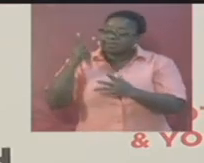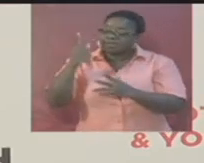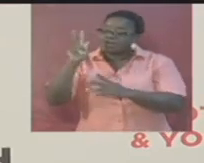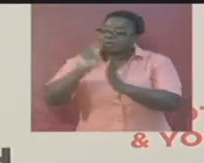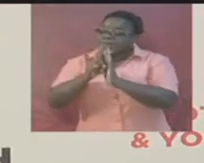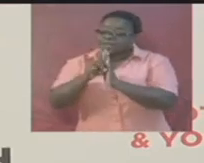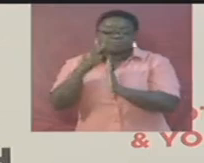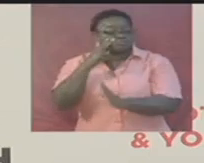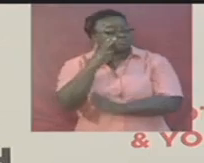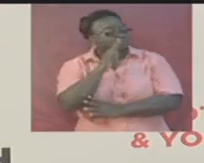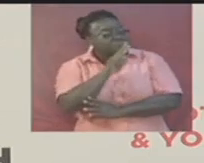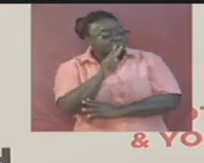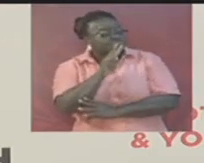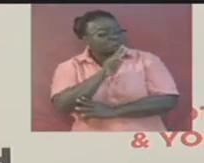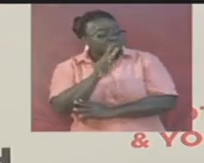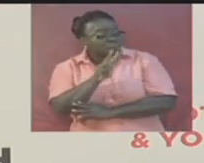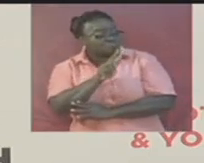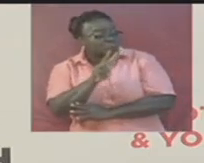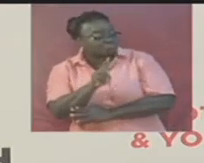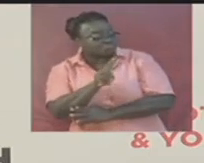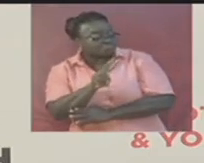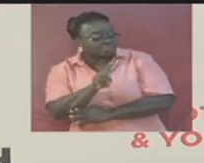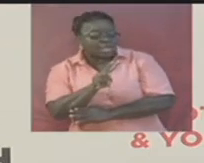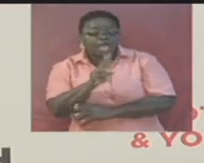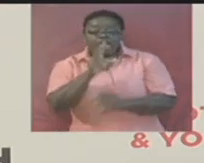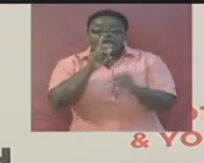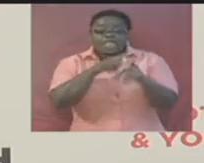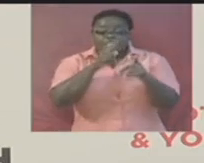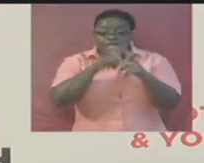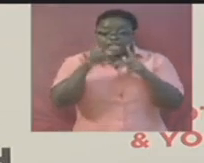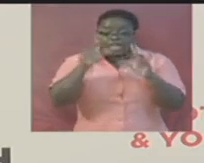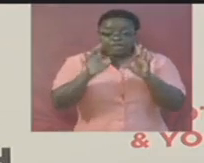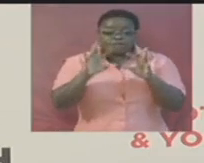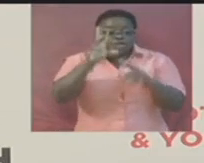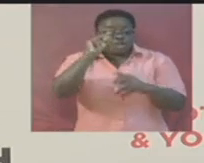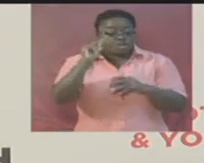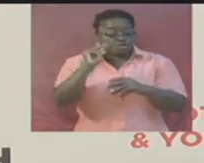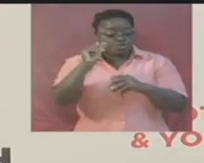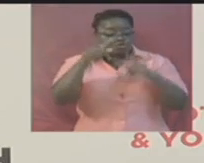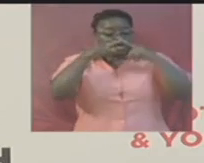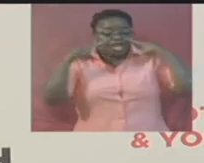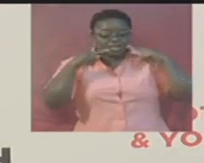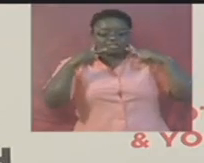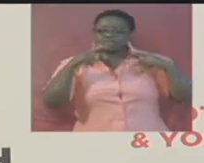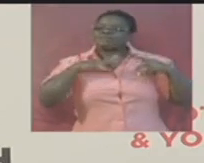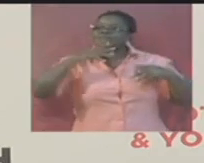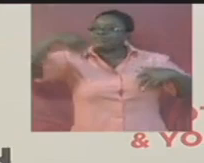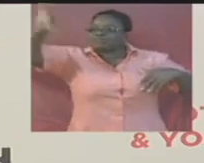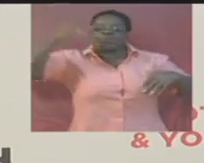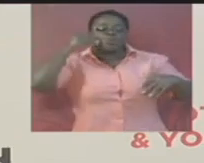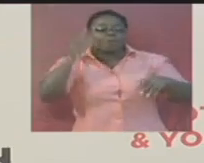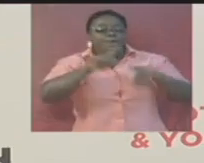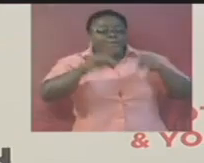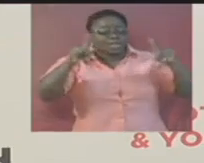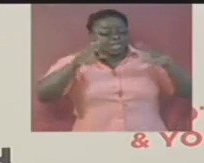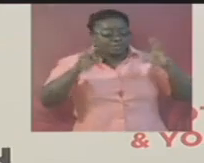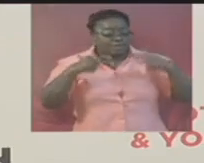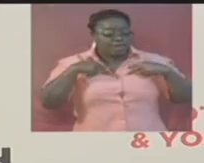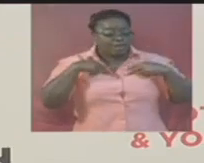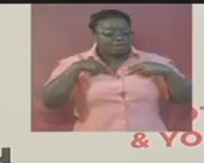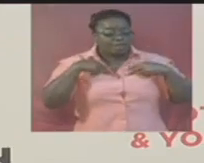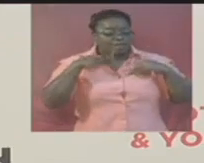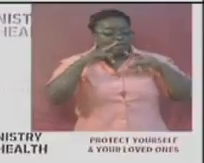yet. But again, we haven't seen that sort of allergic reaction occurring with AstraZeneca as has been seen with